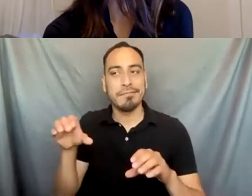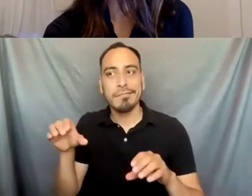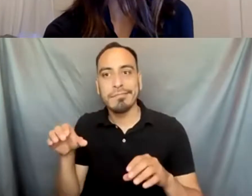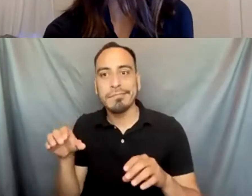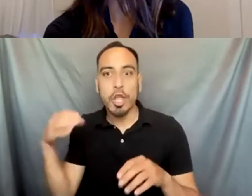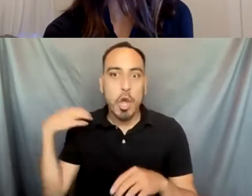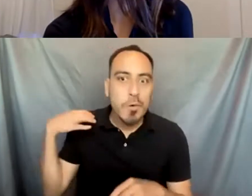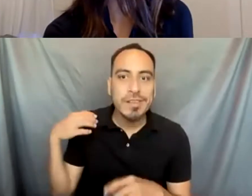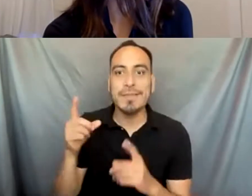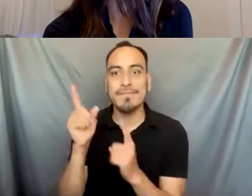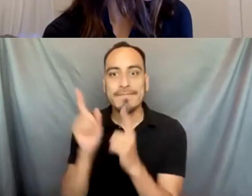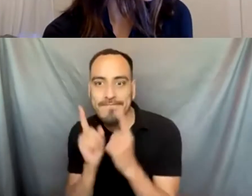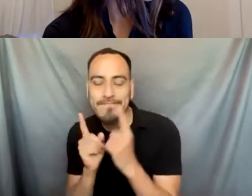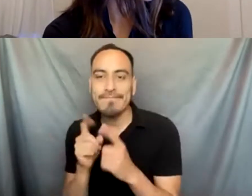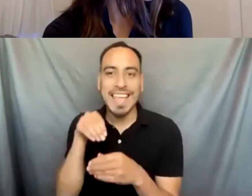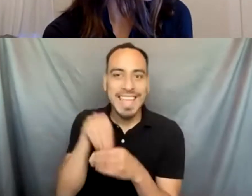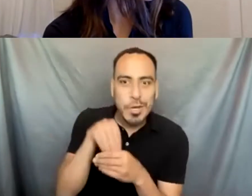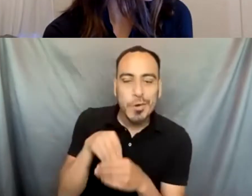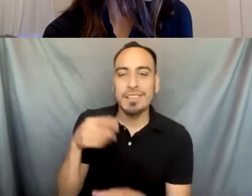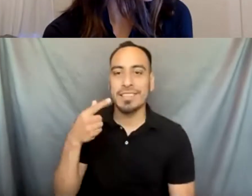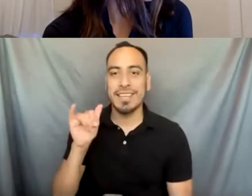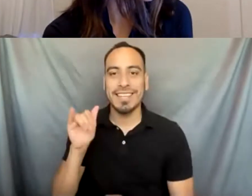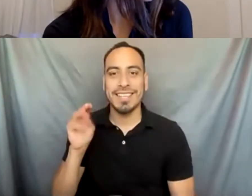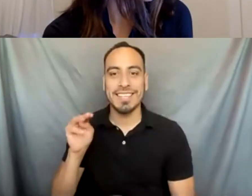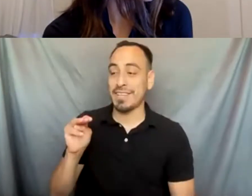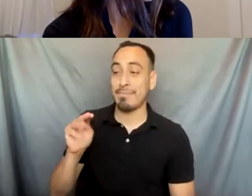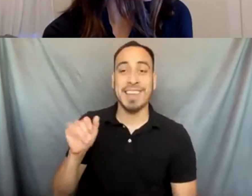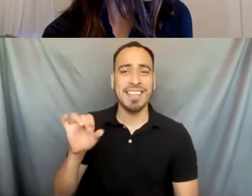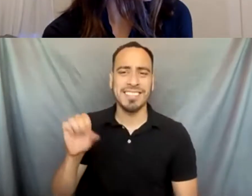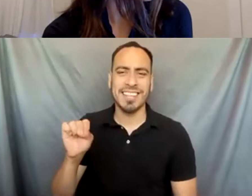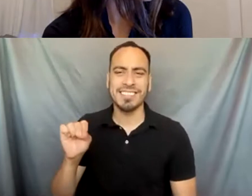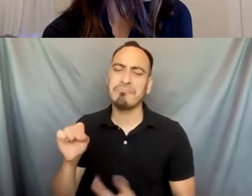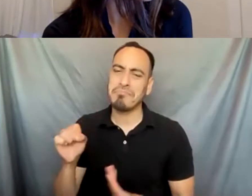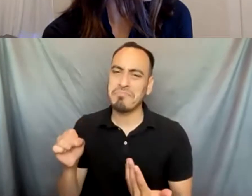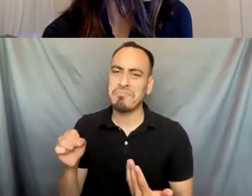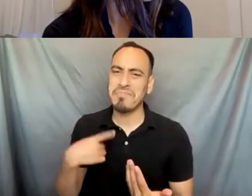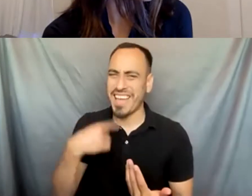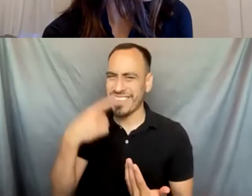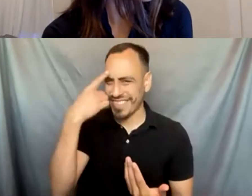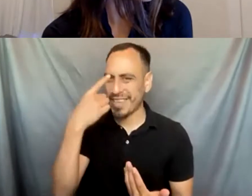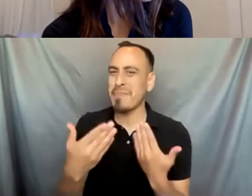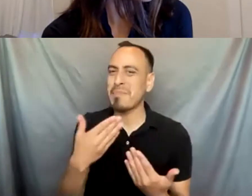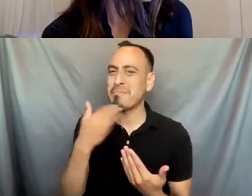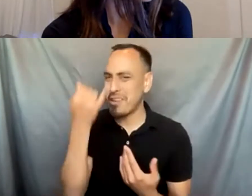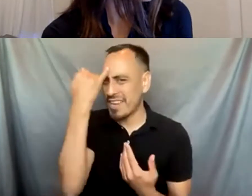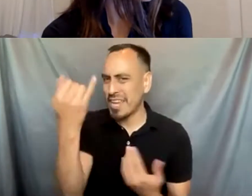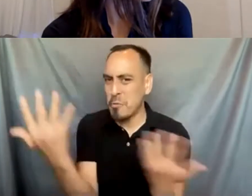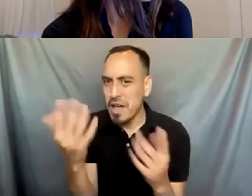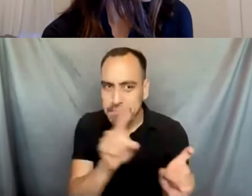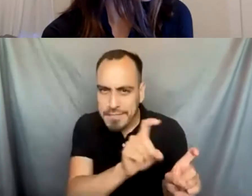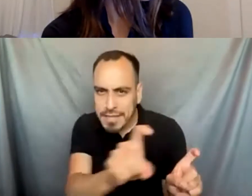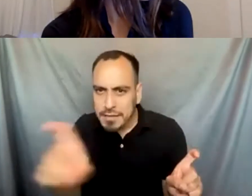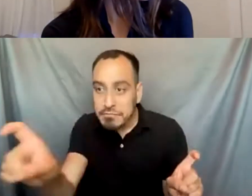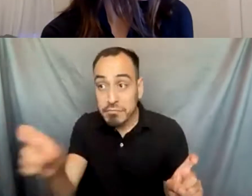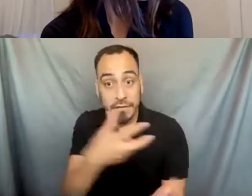going to do it indoors, I think you're going to want to know that everyone's vaccinated if you're going to do it without masks